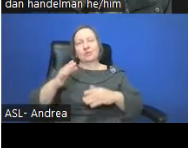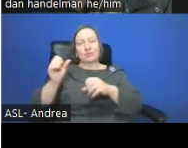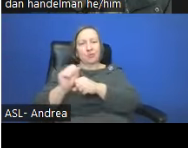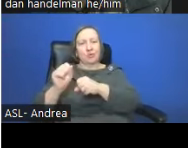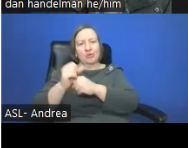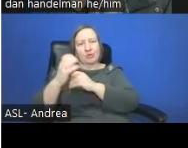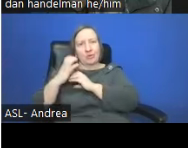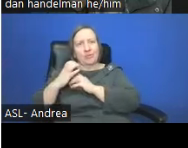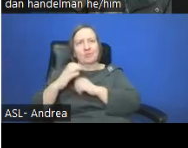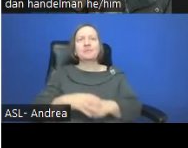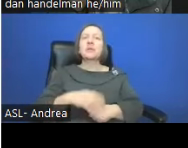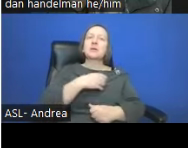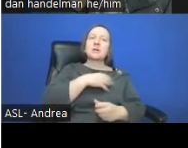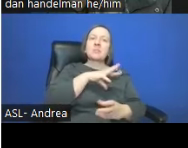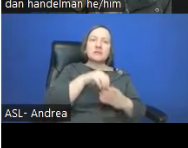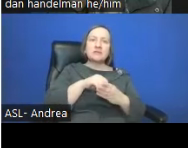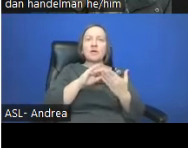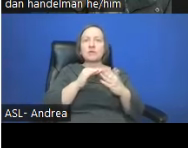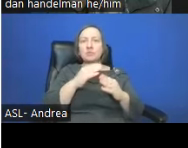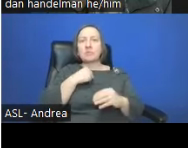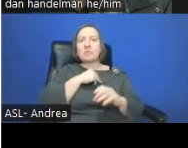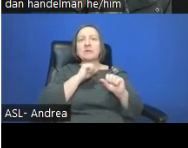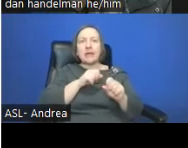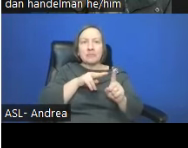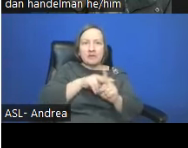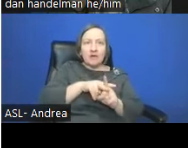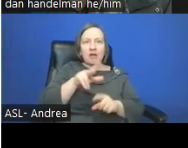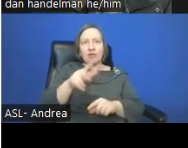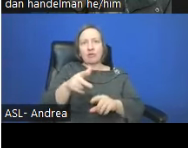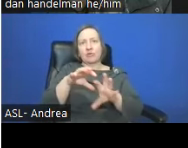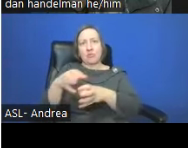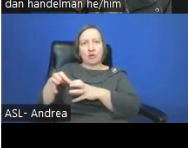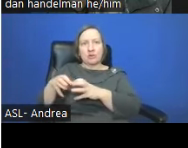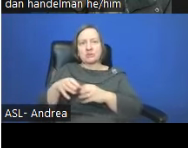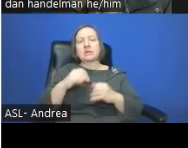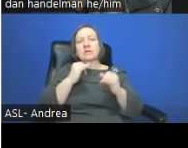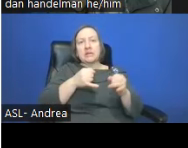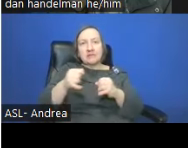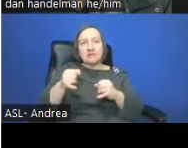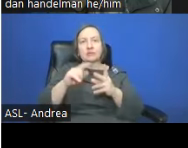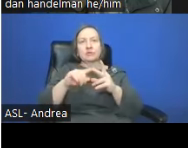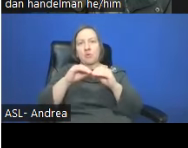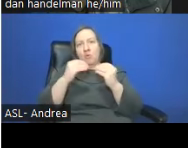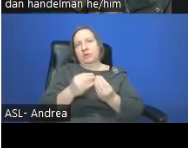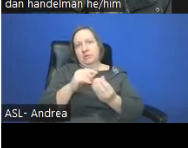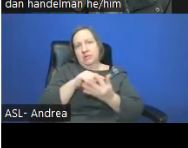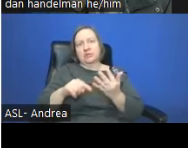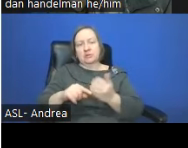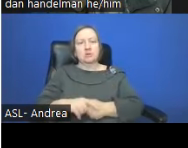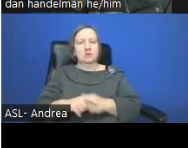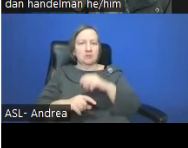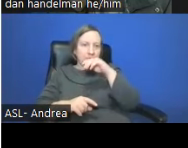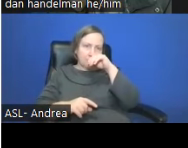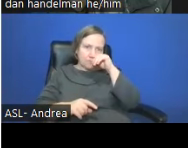A4, complaints involving community members can be filed by third parties, individuals, or organizations. Let's